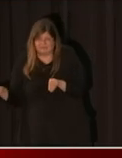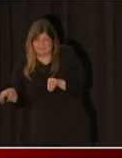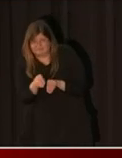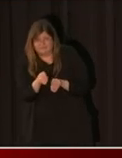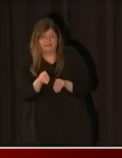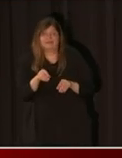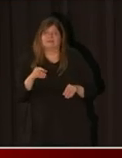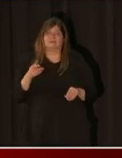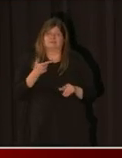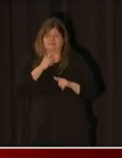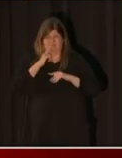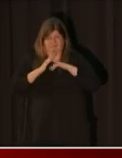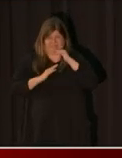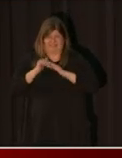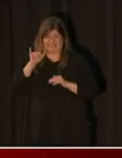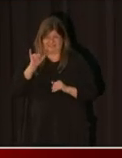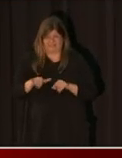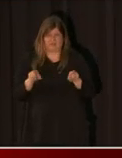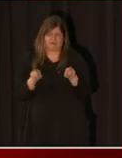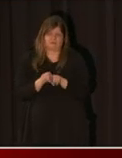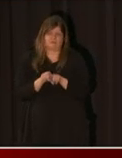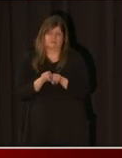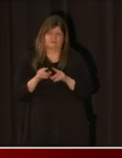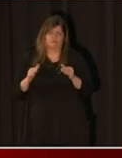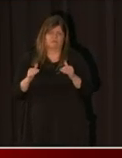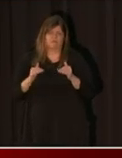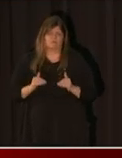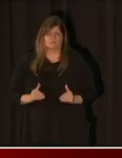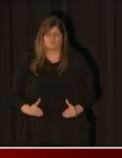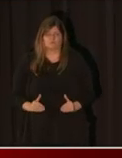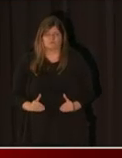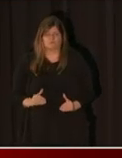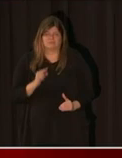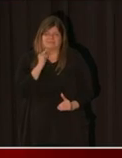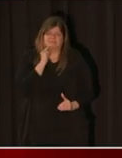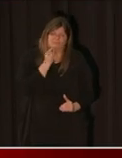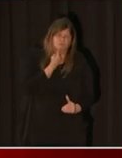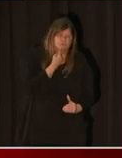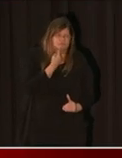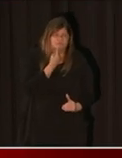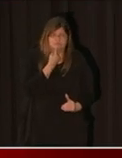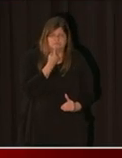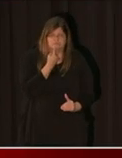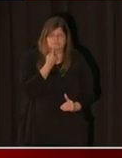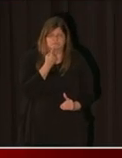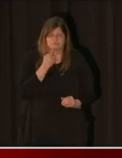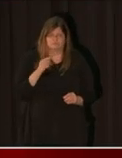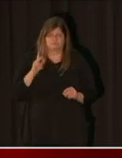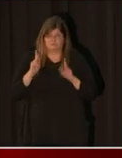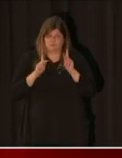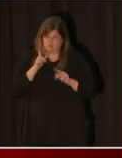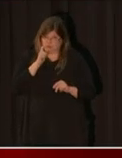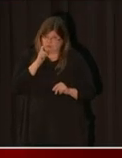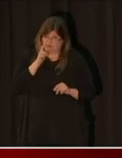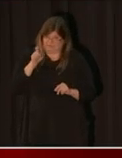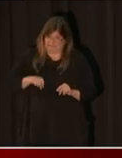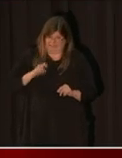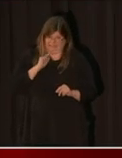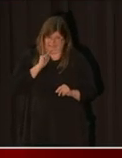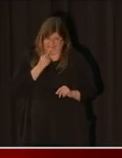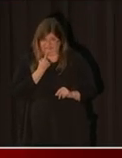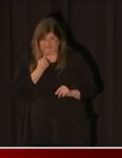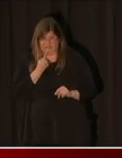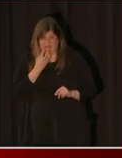or lower acuity center so that the patients needing the most care, ventilators, ICU would